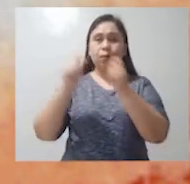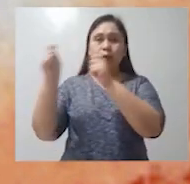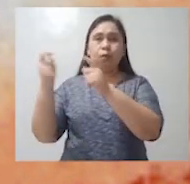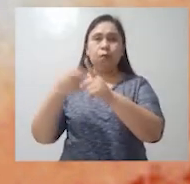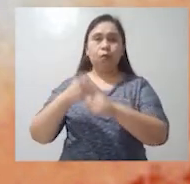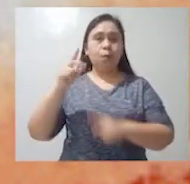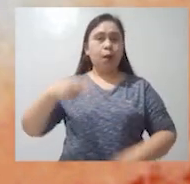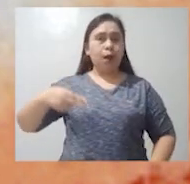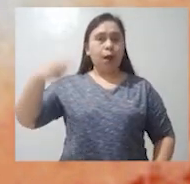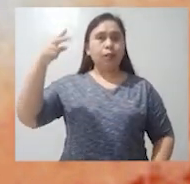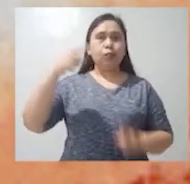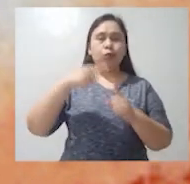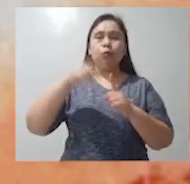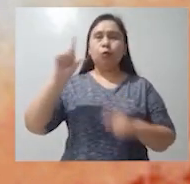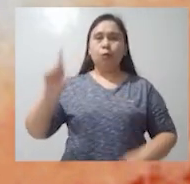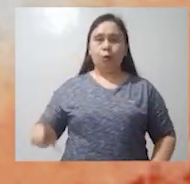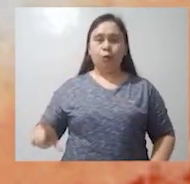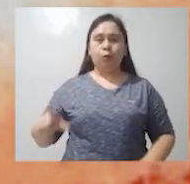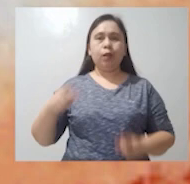to lower temperature.